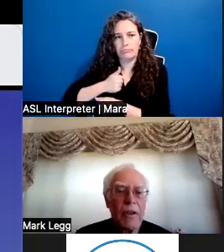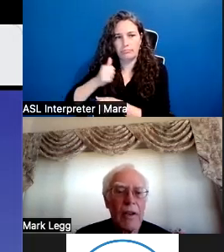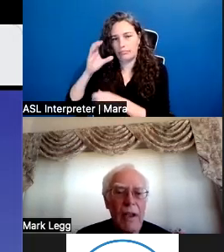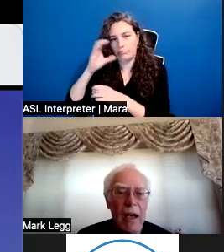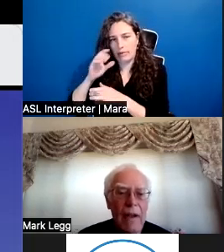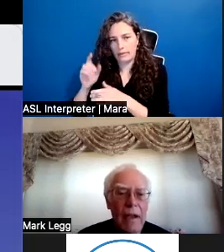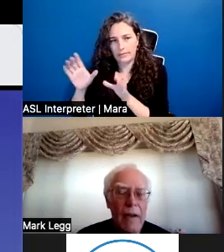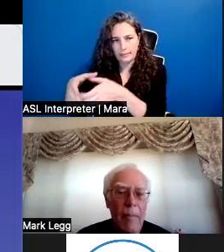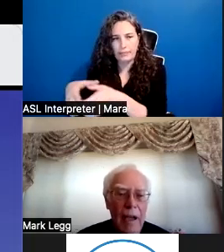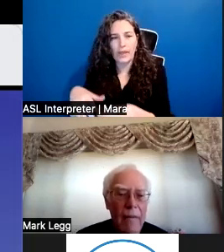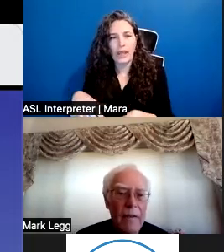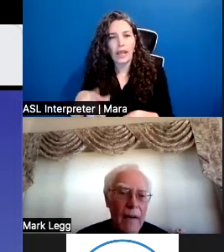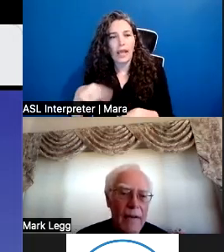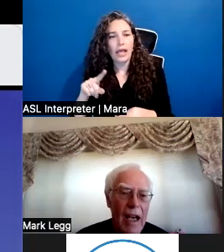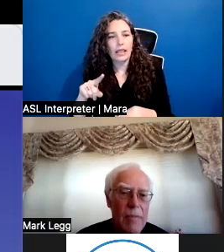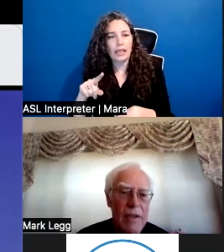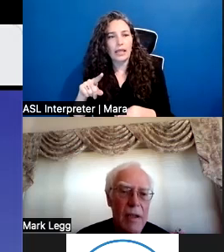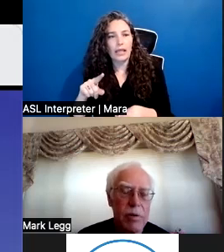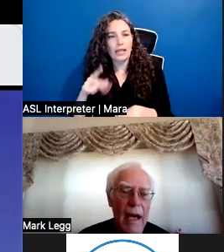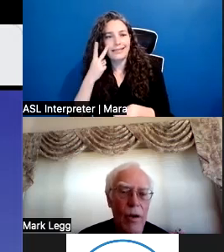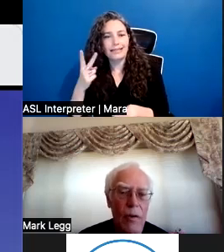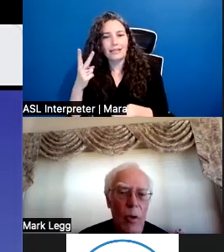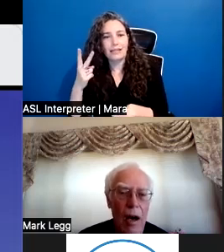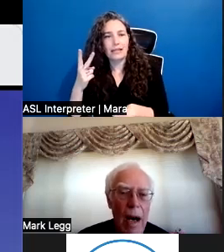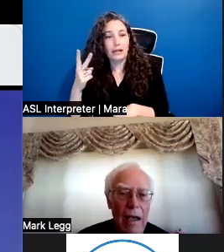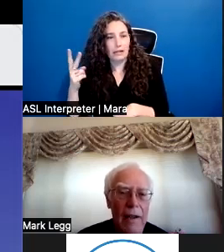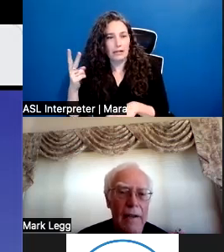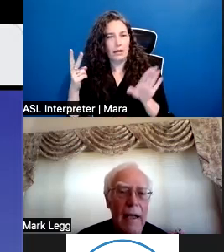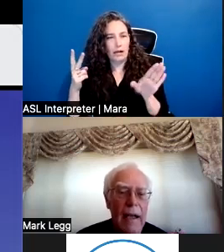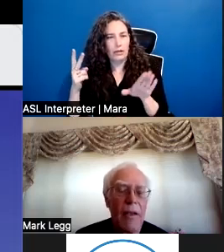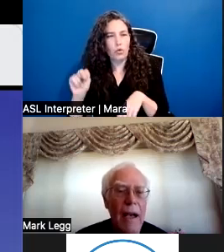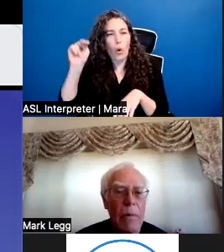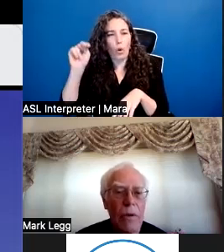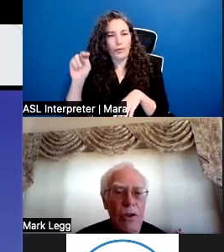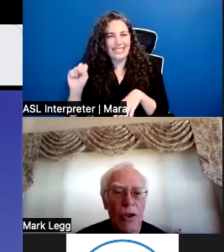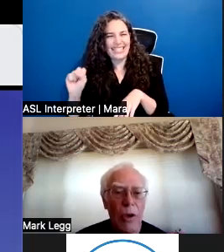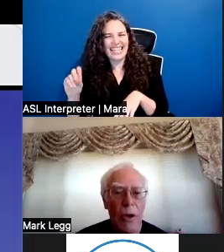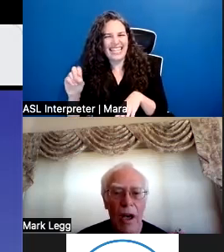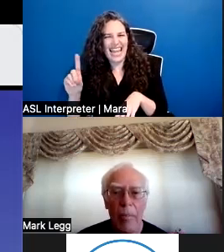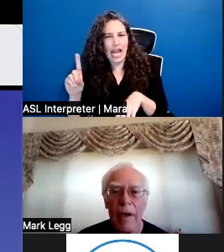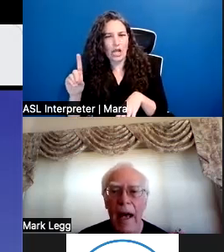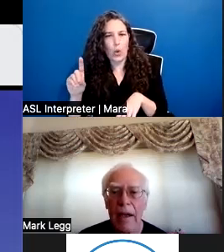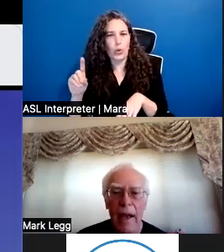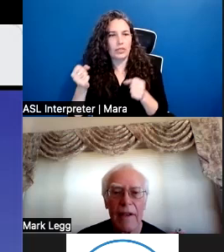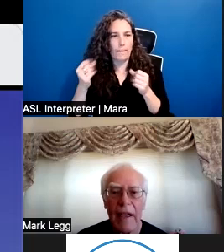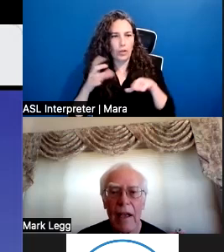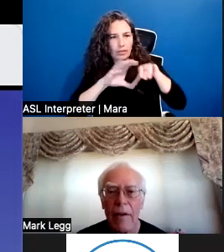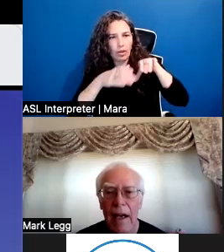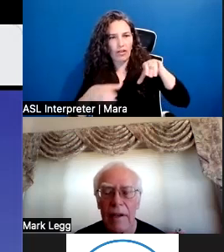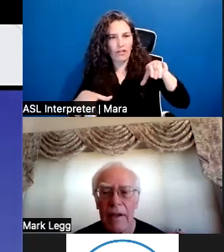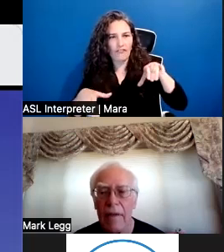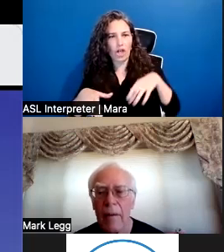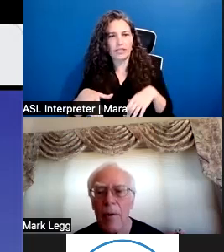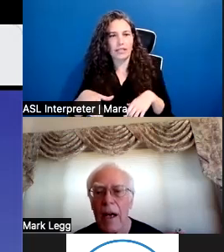faults, and you can see on the upper left, you've got the seismicity plotted over what our model is, and the red and blue shows where it goes up and down, and the scale